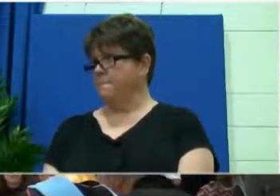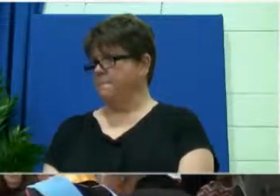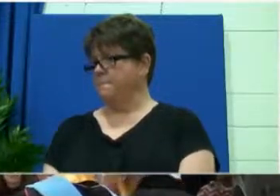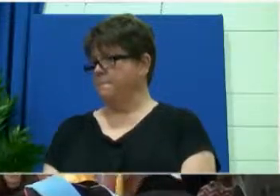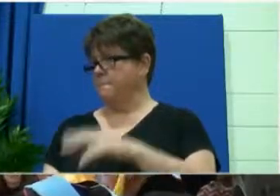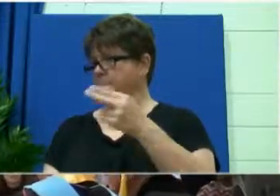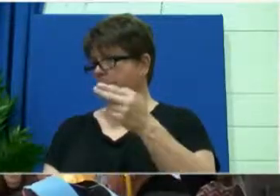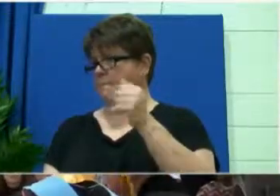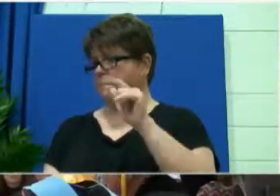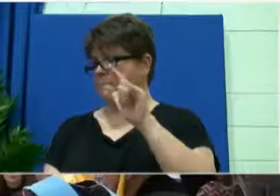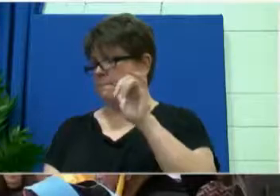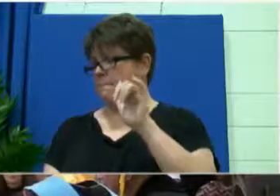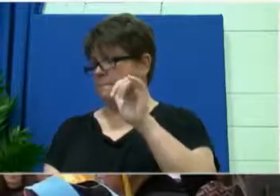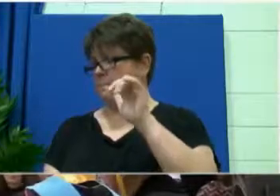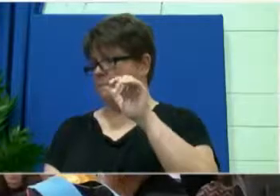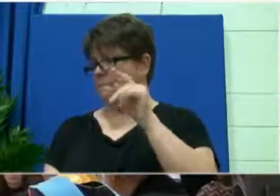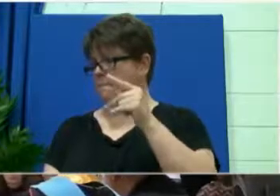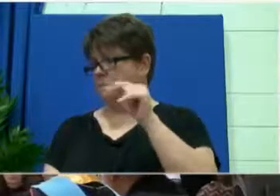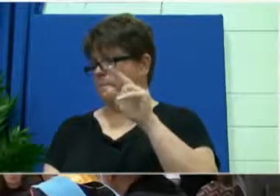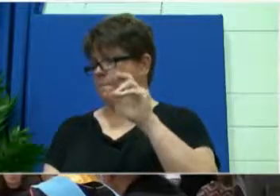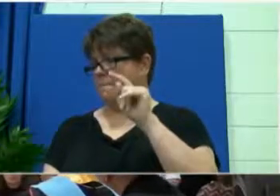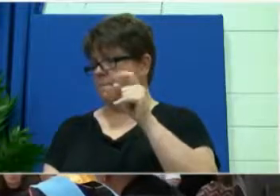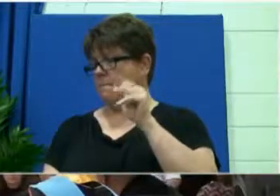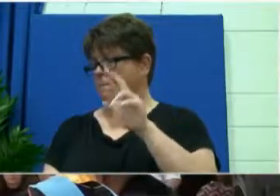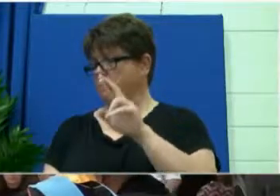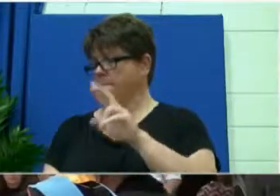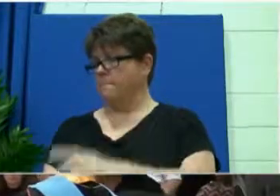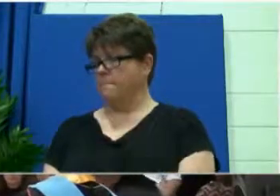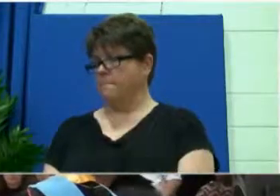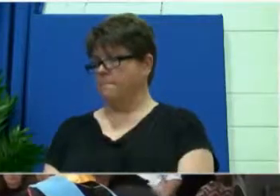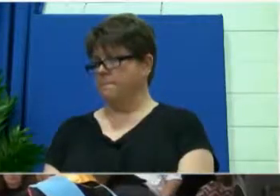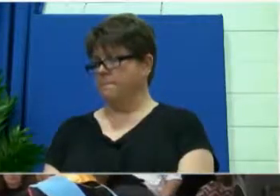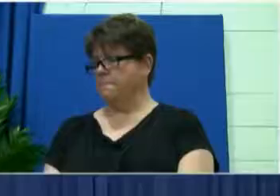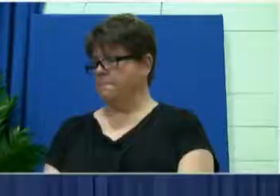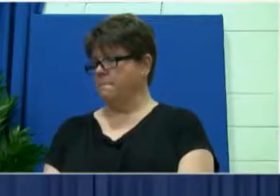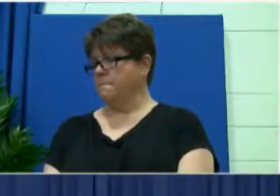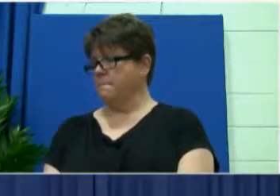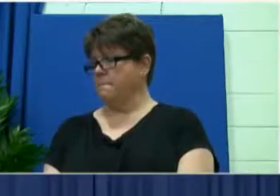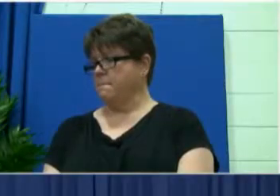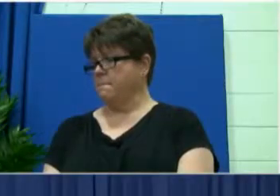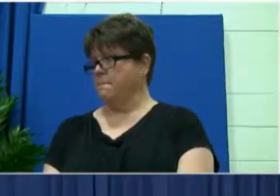Haley Lynn Harpster, Associate in Applied Science, Radiologic Technology.